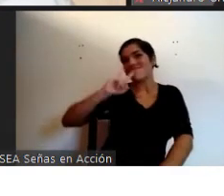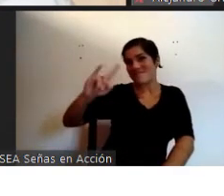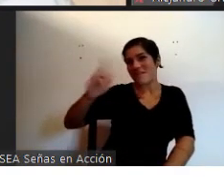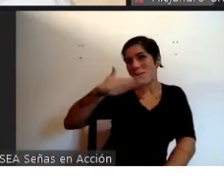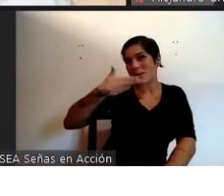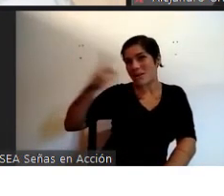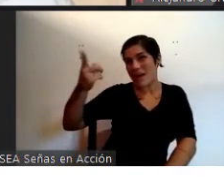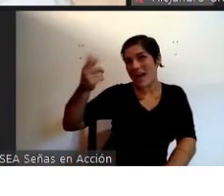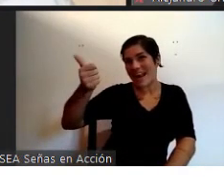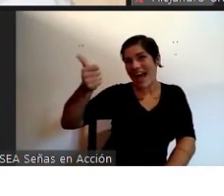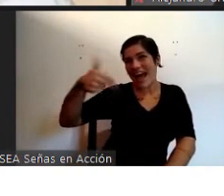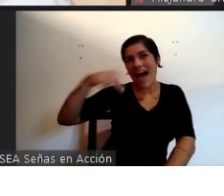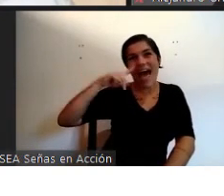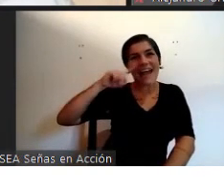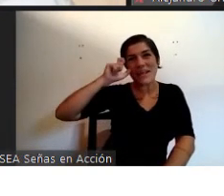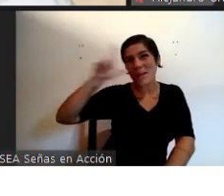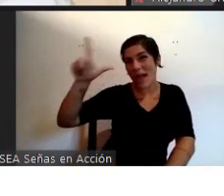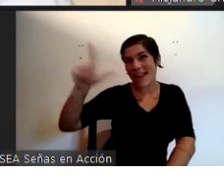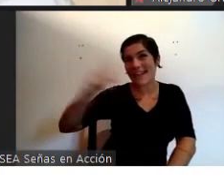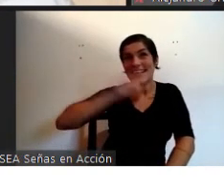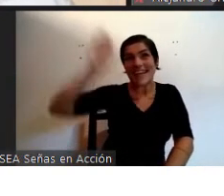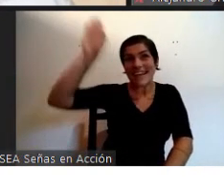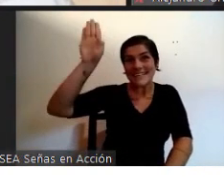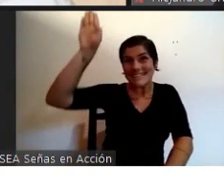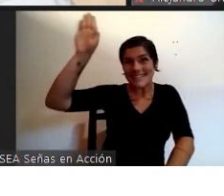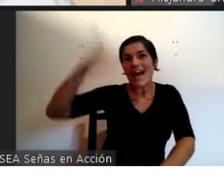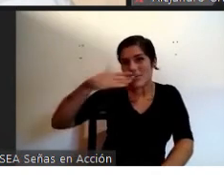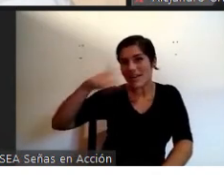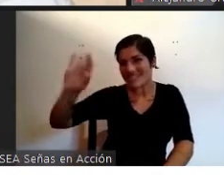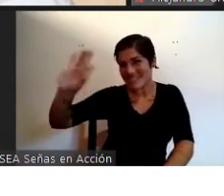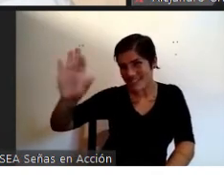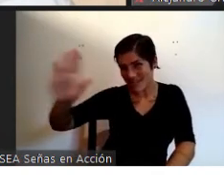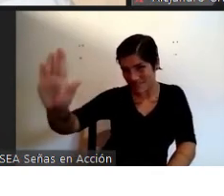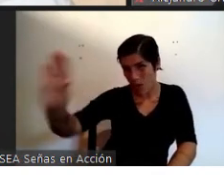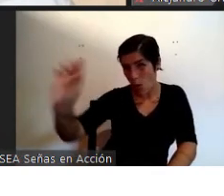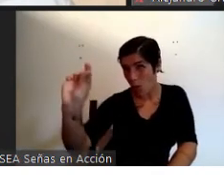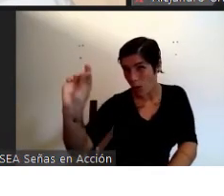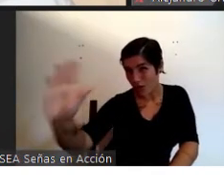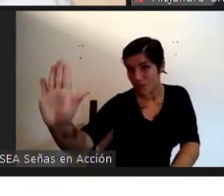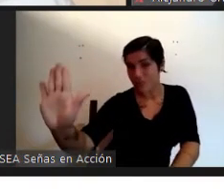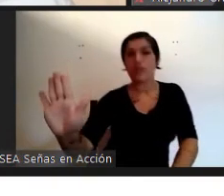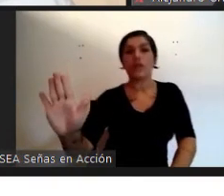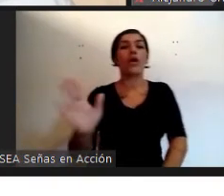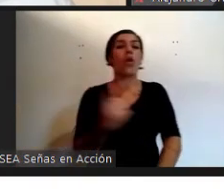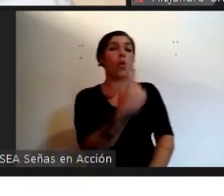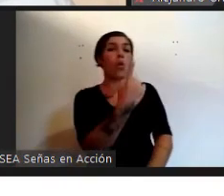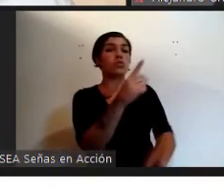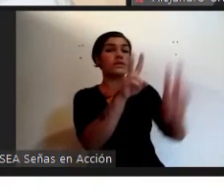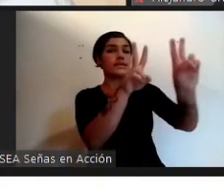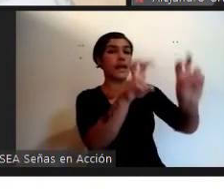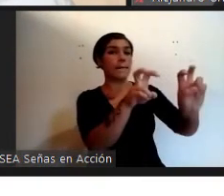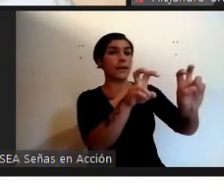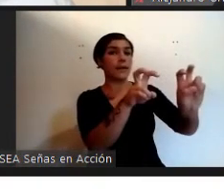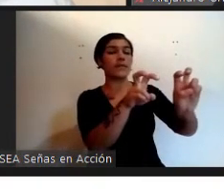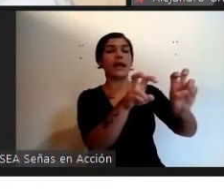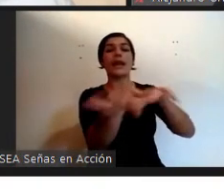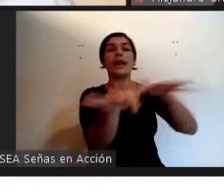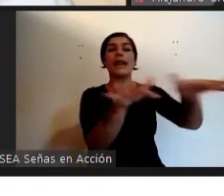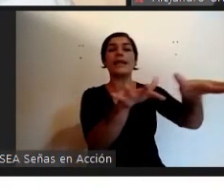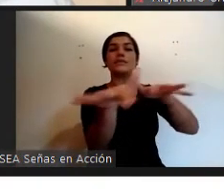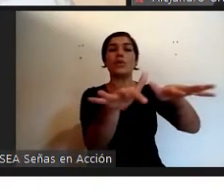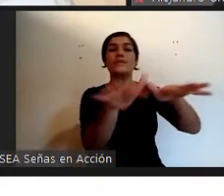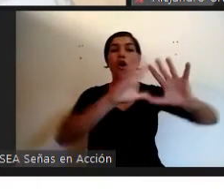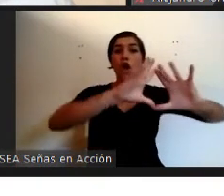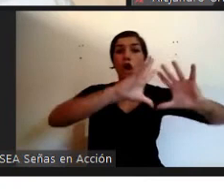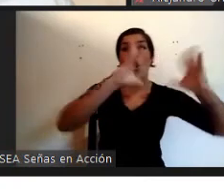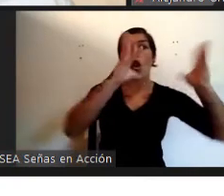waving at me from before. One of them has to do with the complex situation between the local and the global one. It